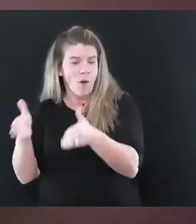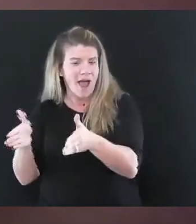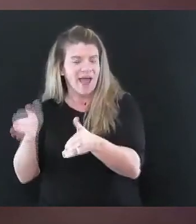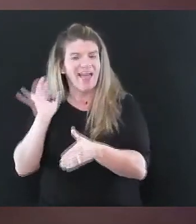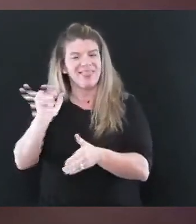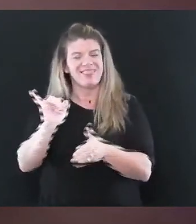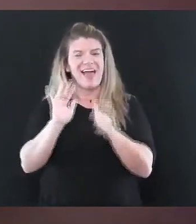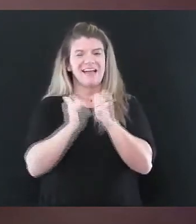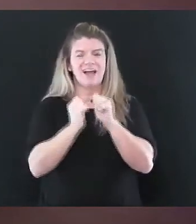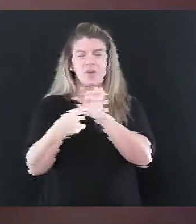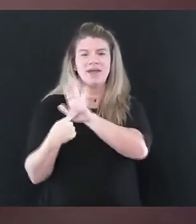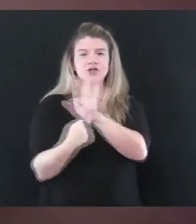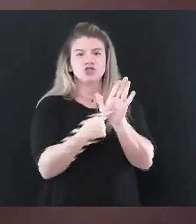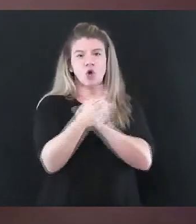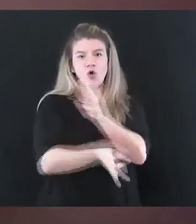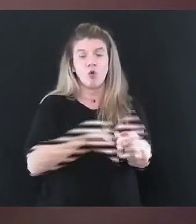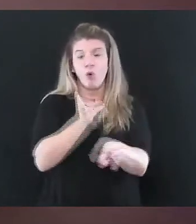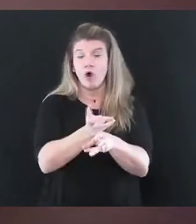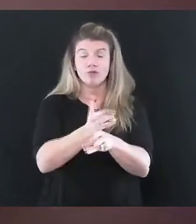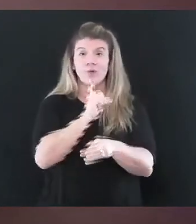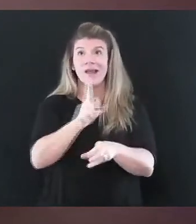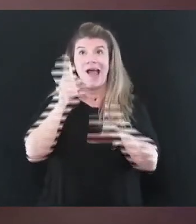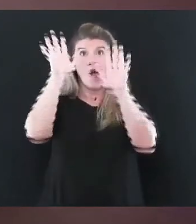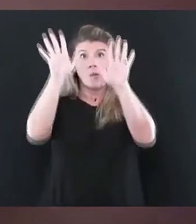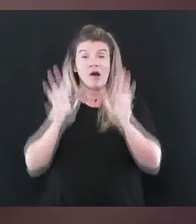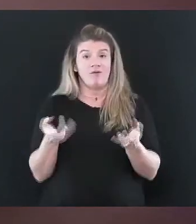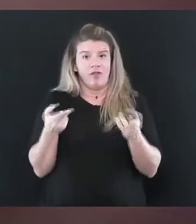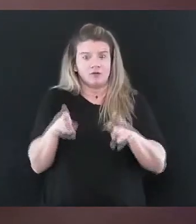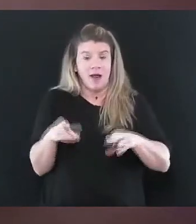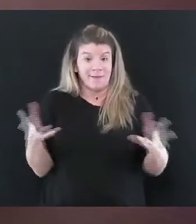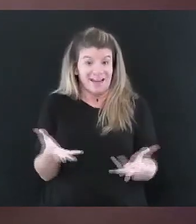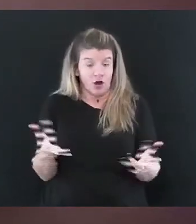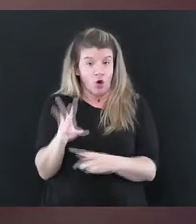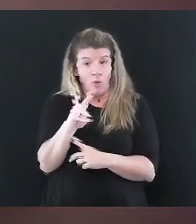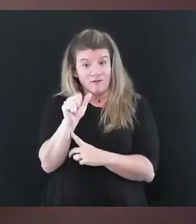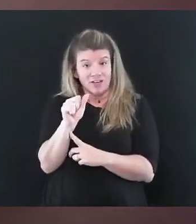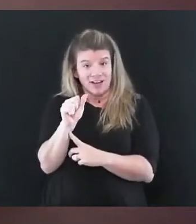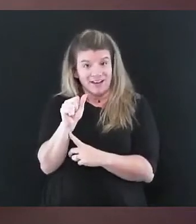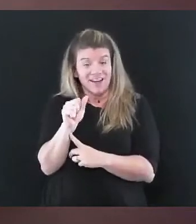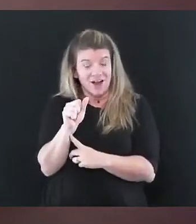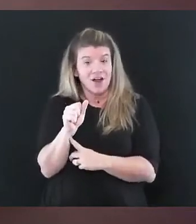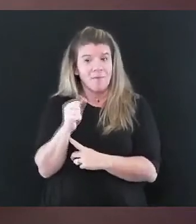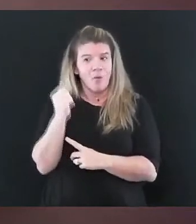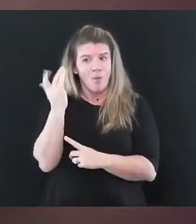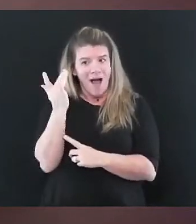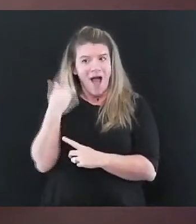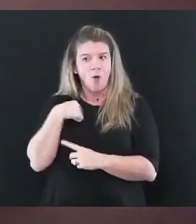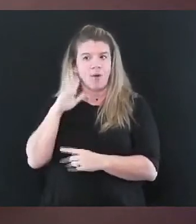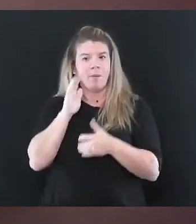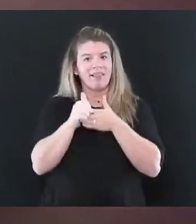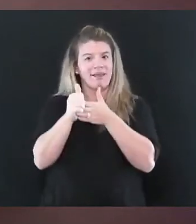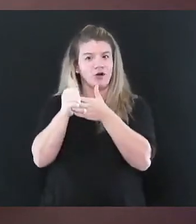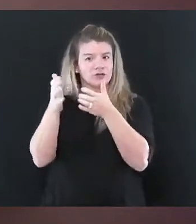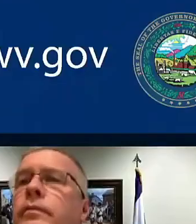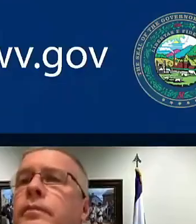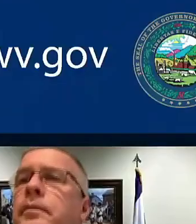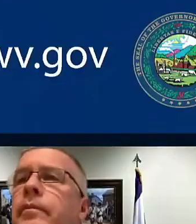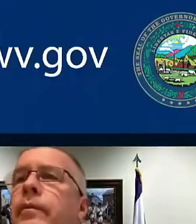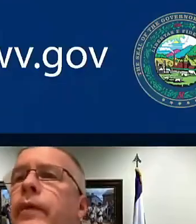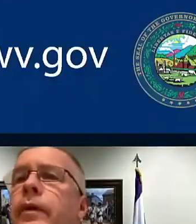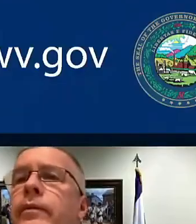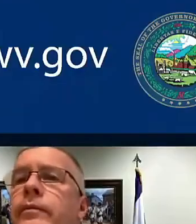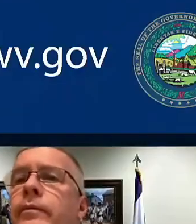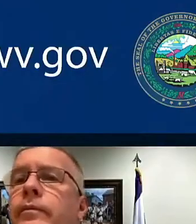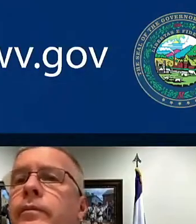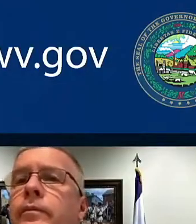show the world what a great place West Virginia is to come to, because we can be leaders here. So thank you. All right, thank you,